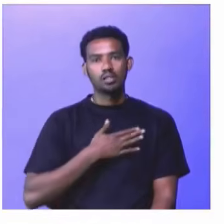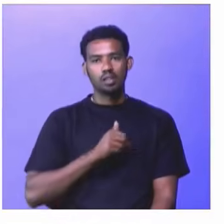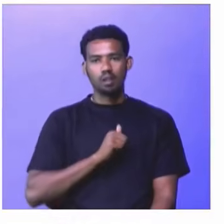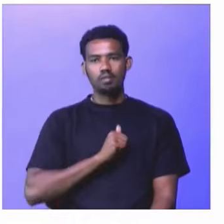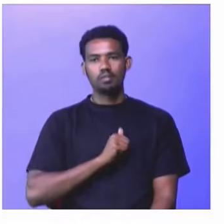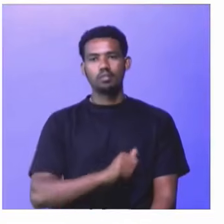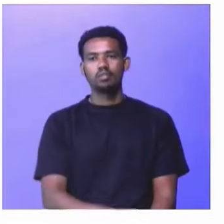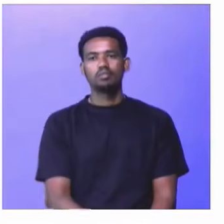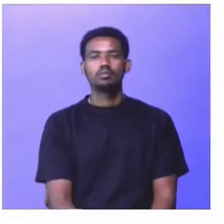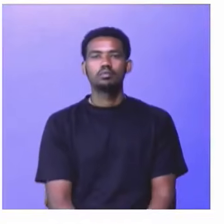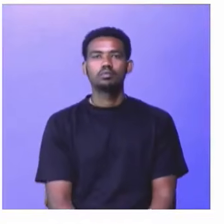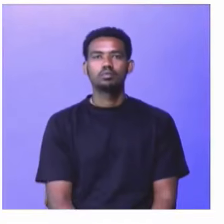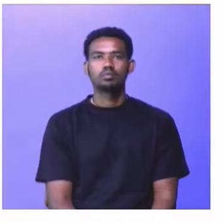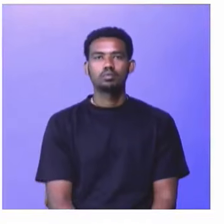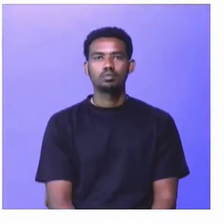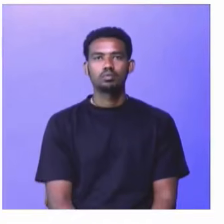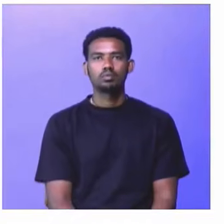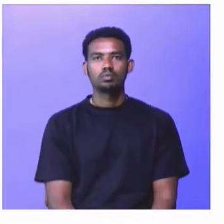myself.